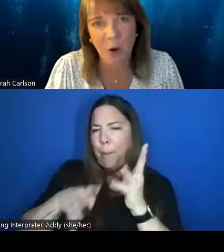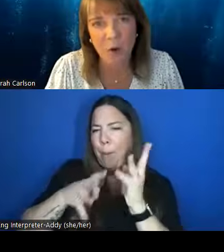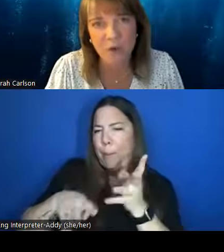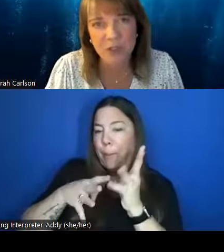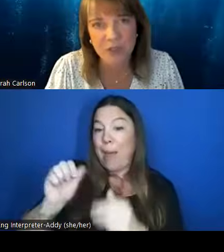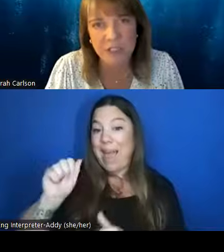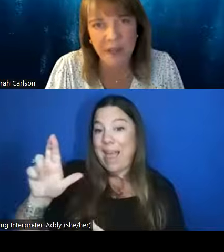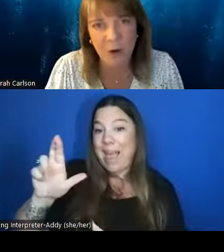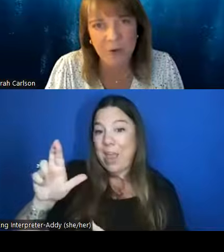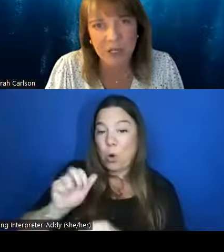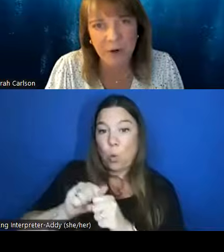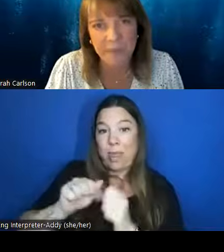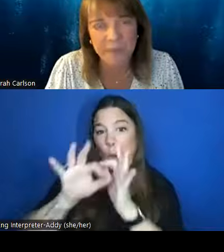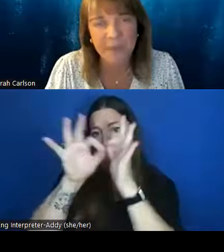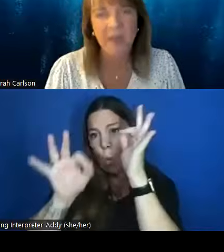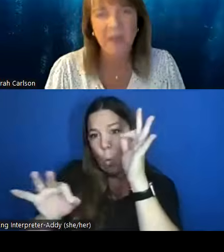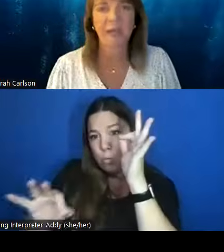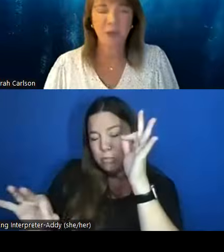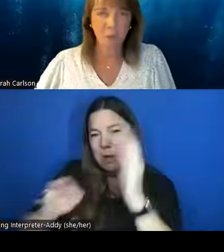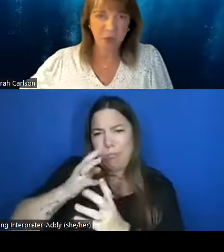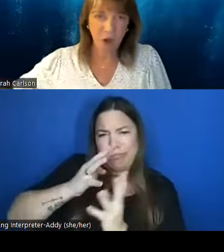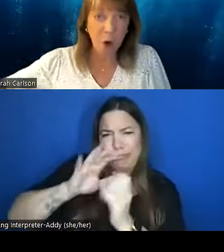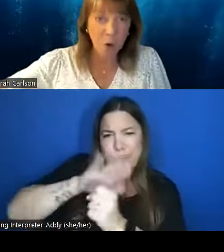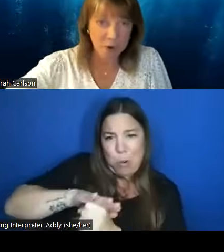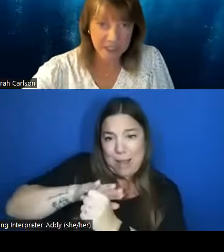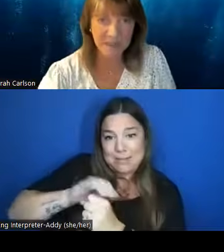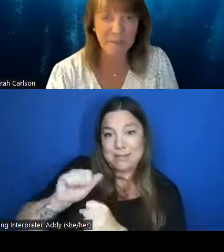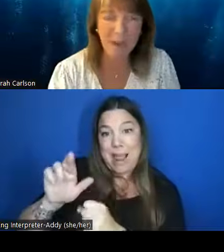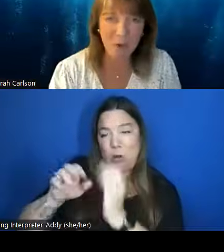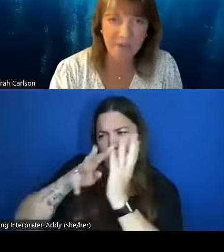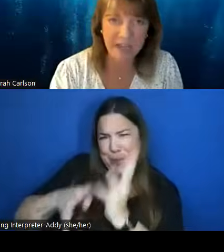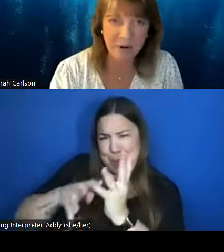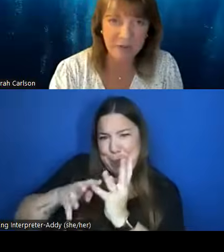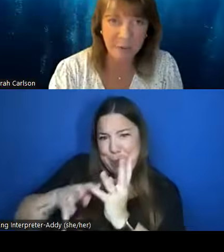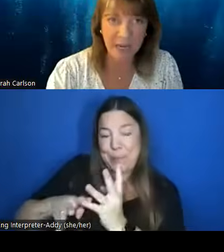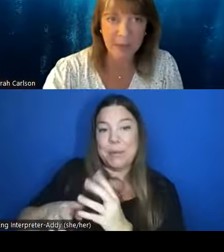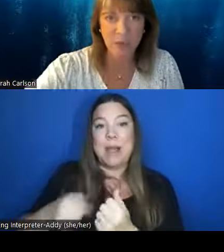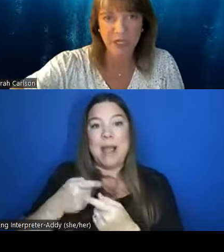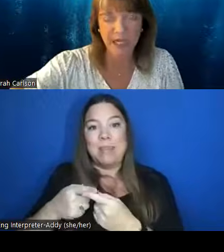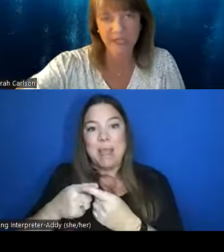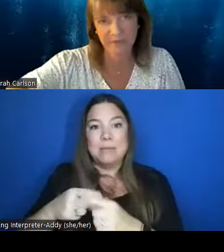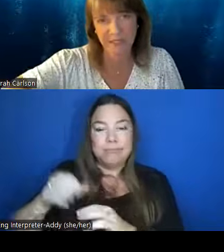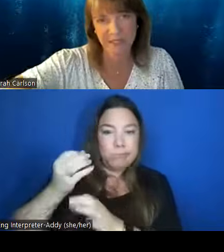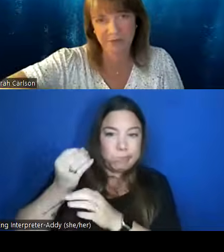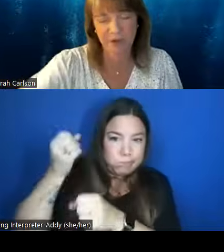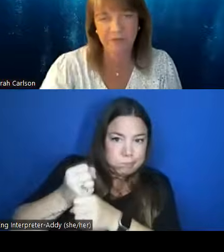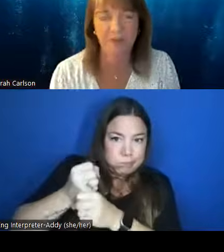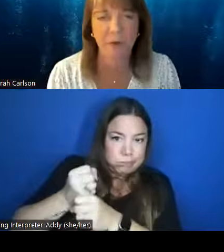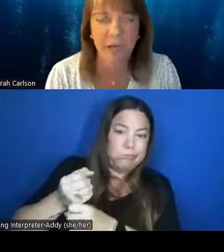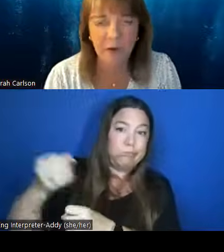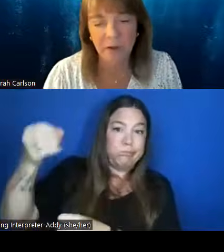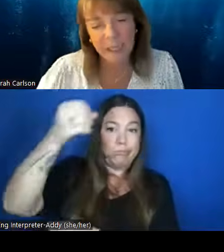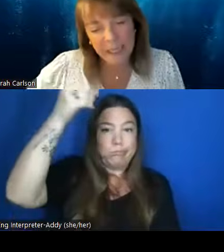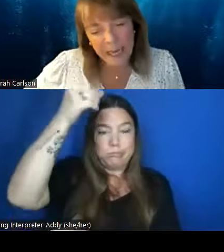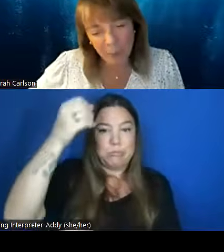a hose, and you can see that hose here. And you put the hose in the mouth of the airlift pipe, which again is fixed at a